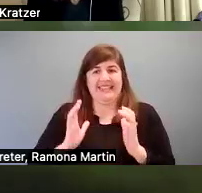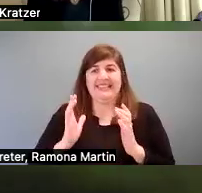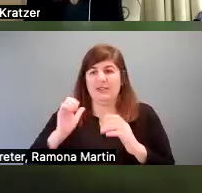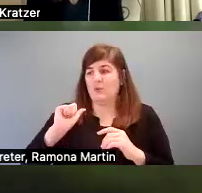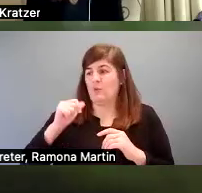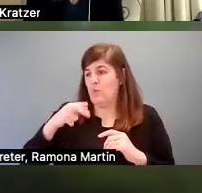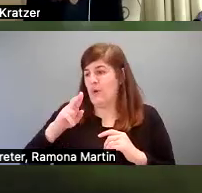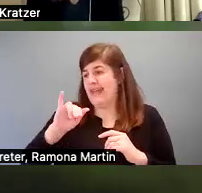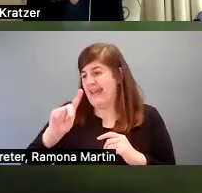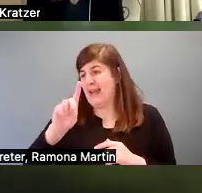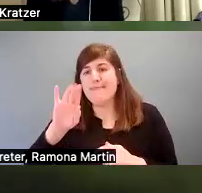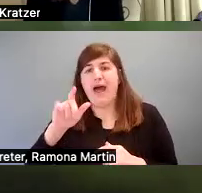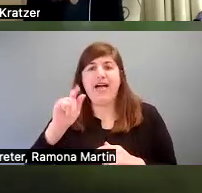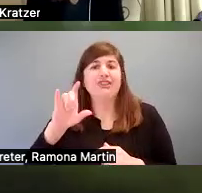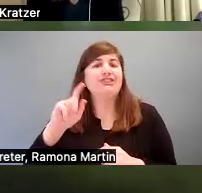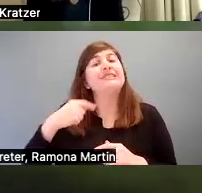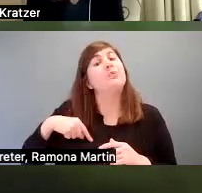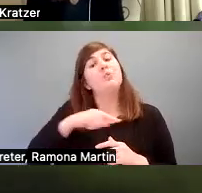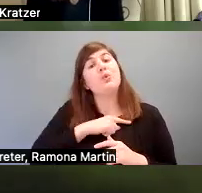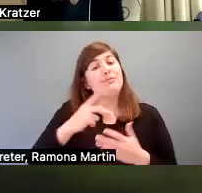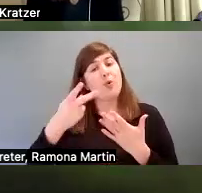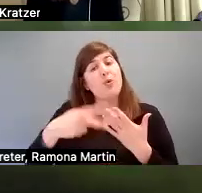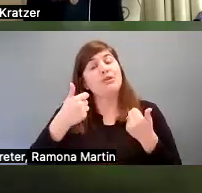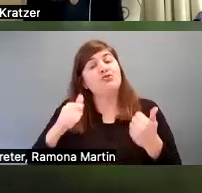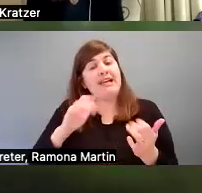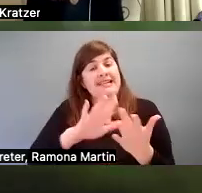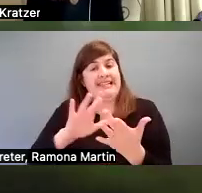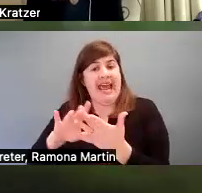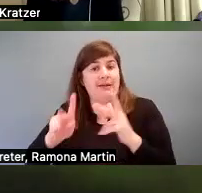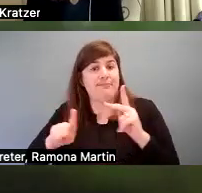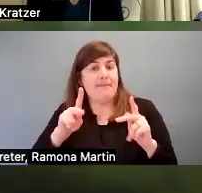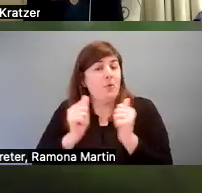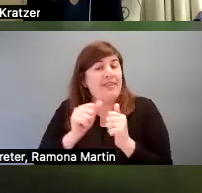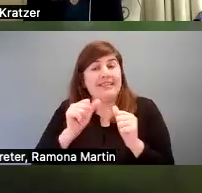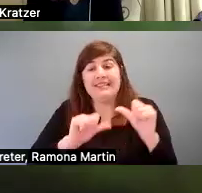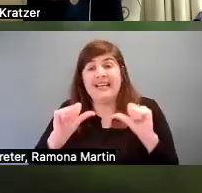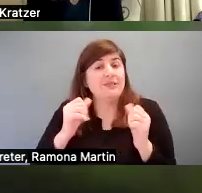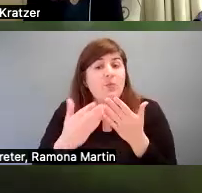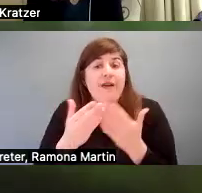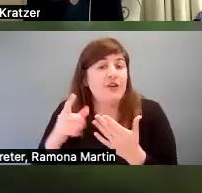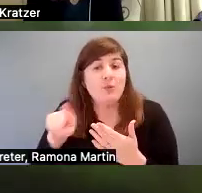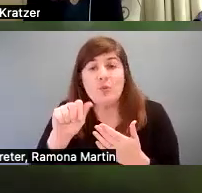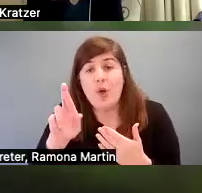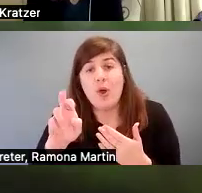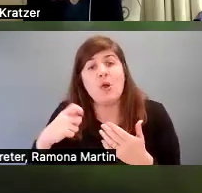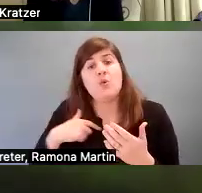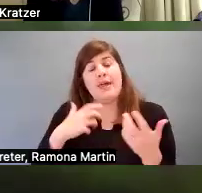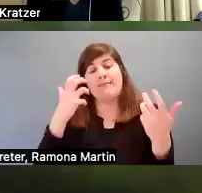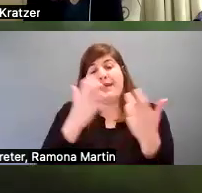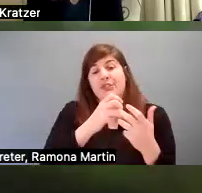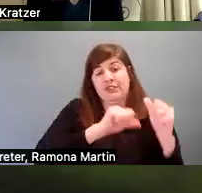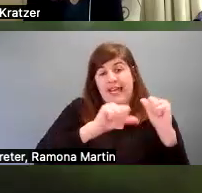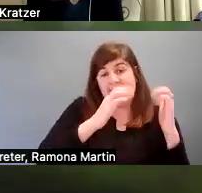as many of you I think know, a program that tries to connect people with science wherever you are. We match scientists with